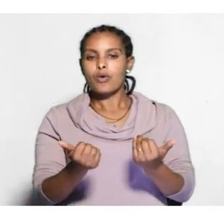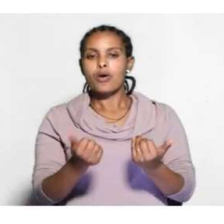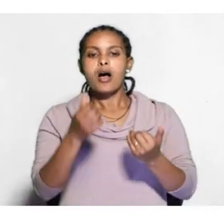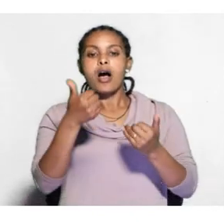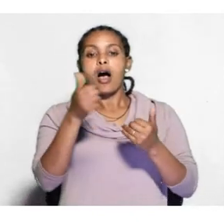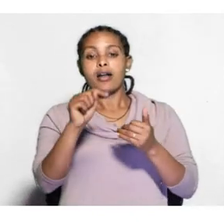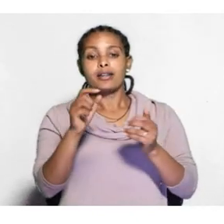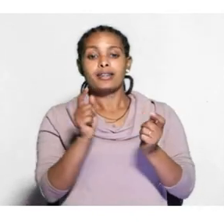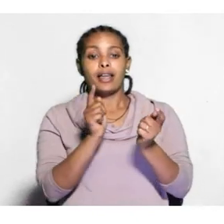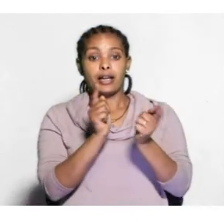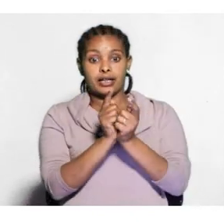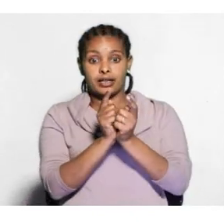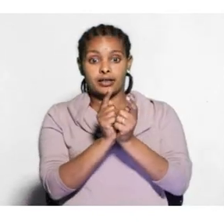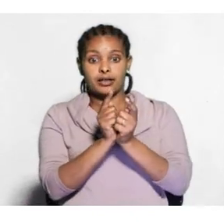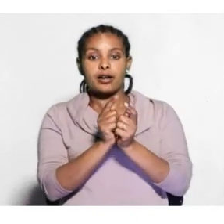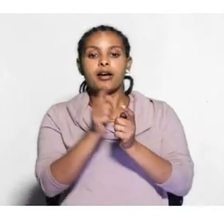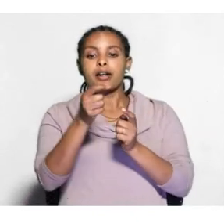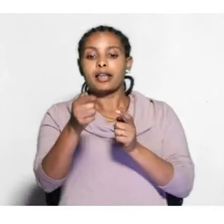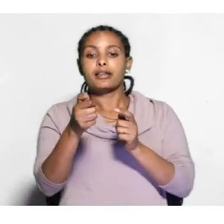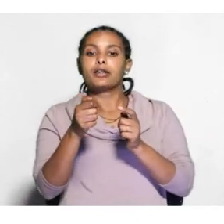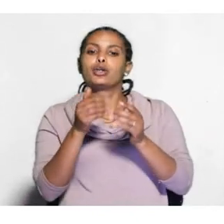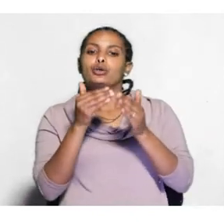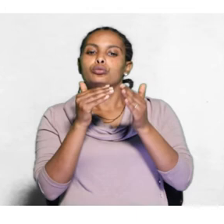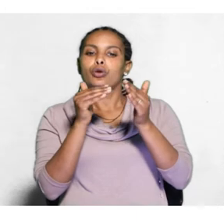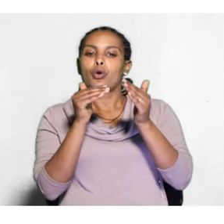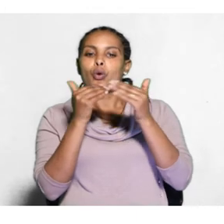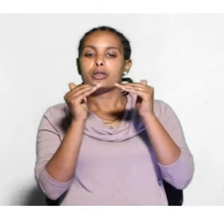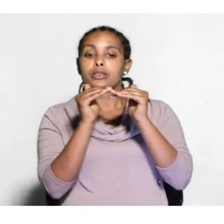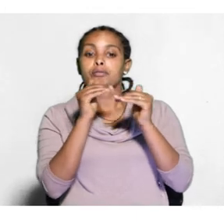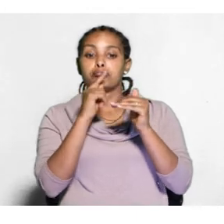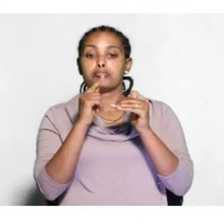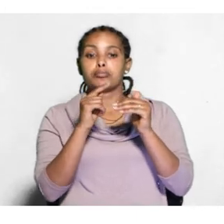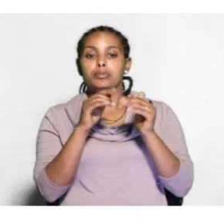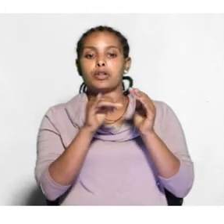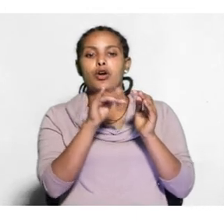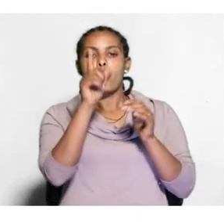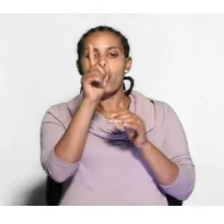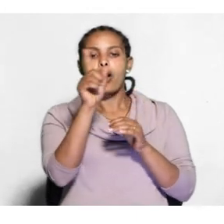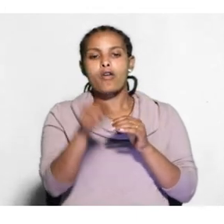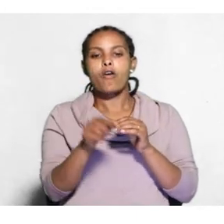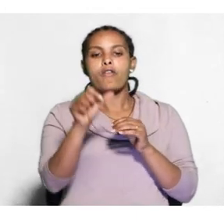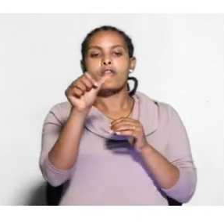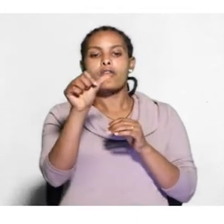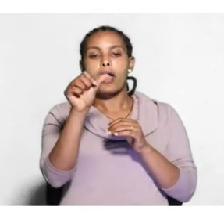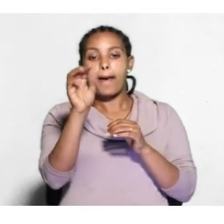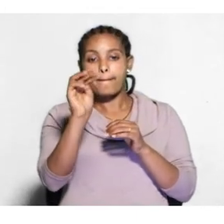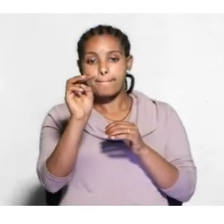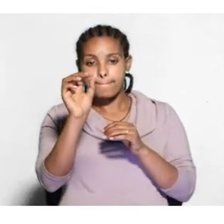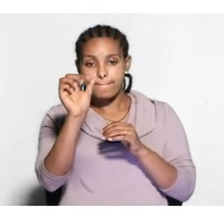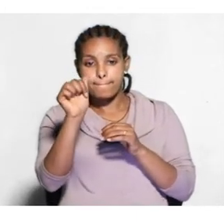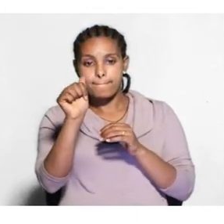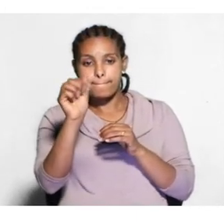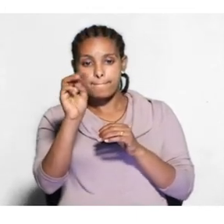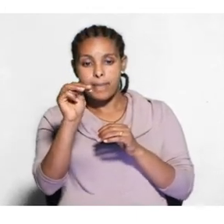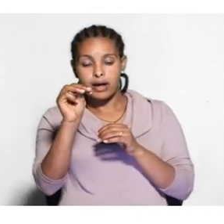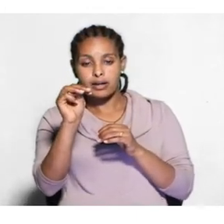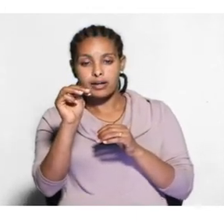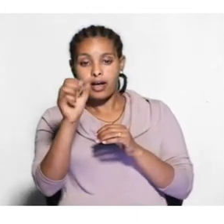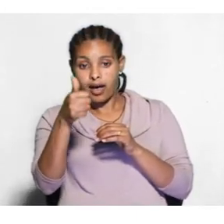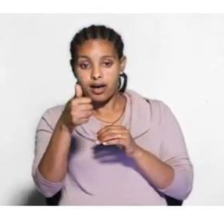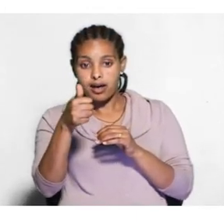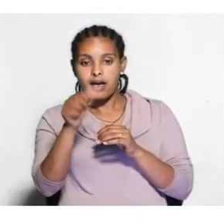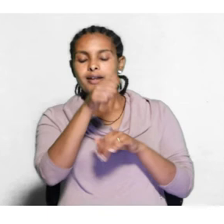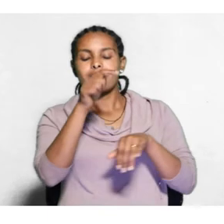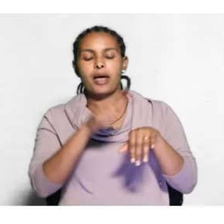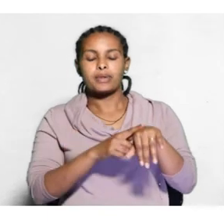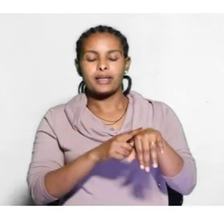an integrated red equation for a second order reaction with this 1 over construction of m at any